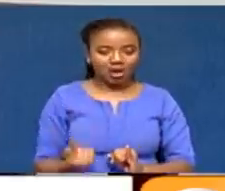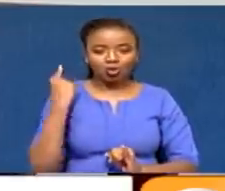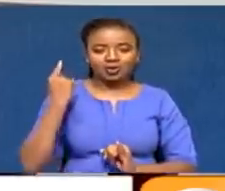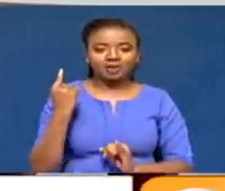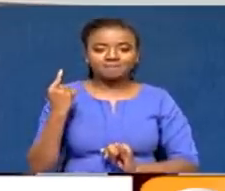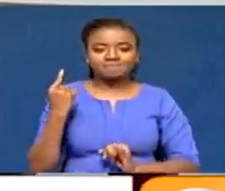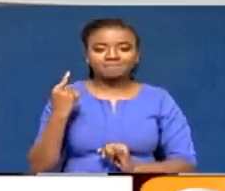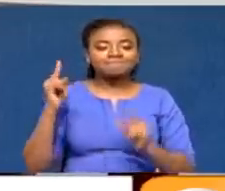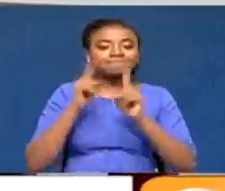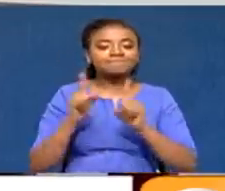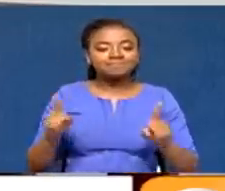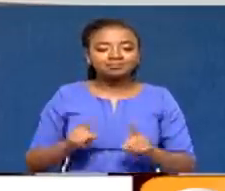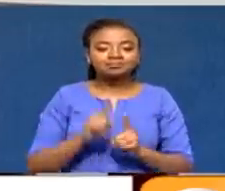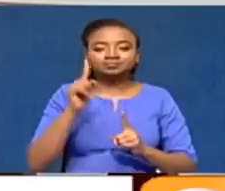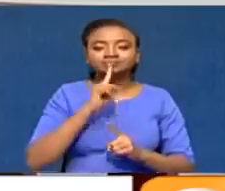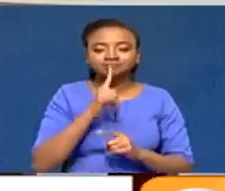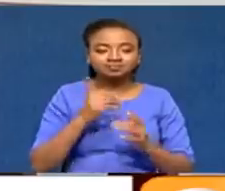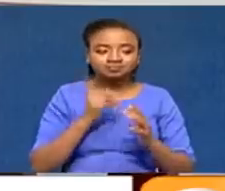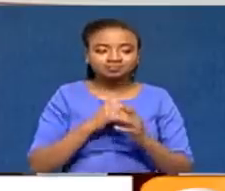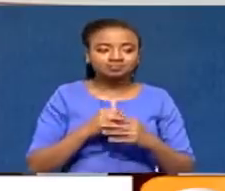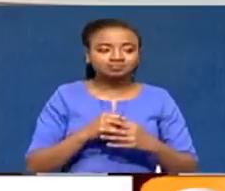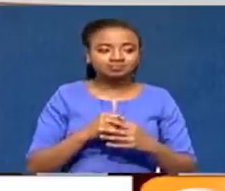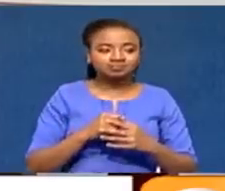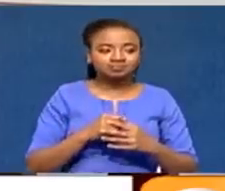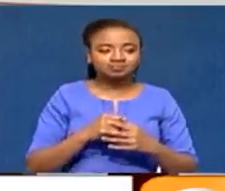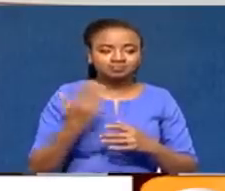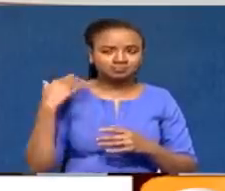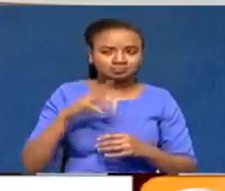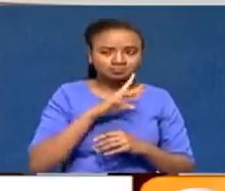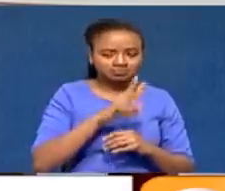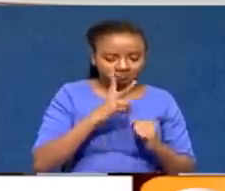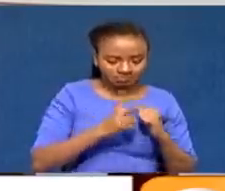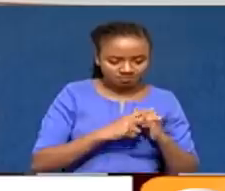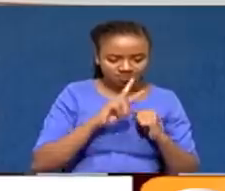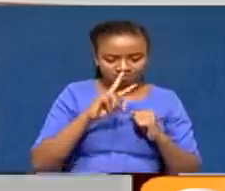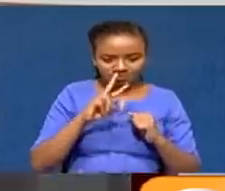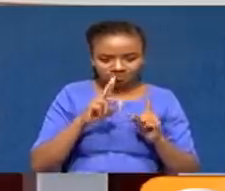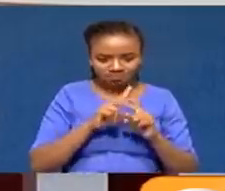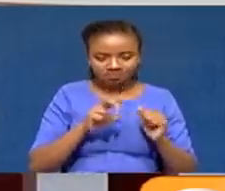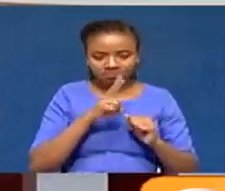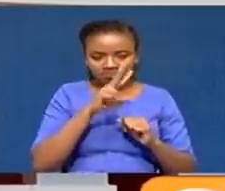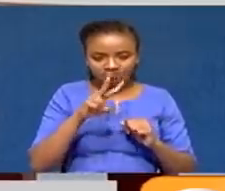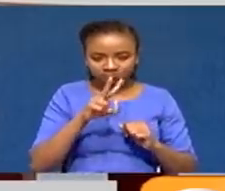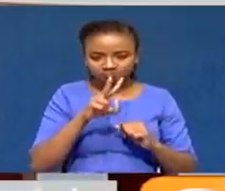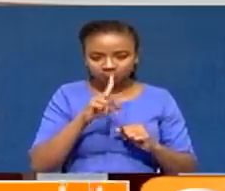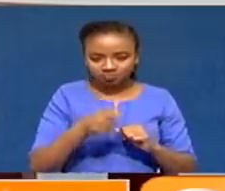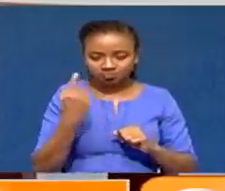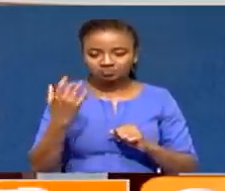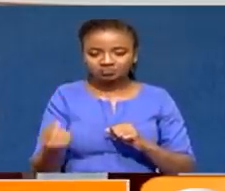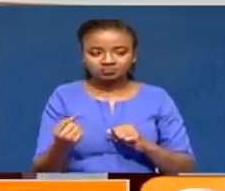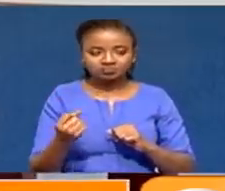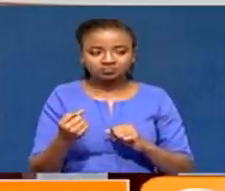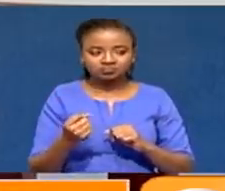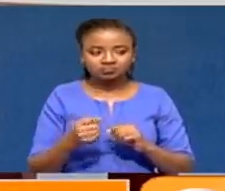him that he is saying that Raila made life difficult for Kibaki in 2005 because of the referendum. Ruto has equally